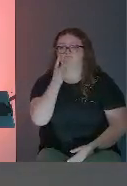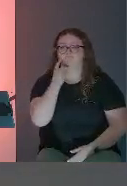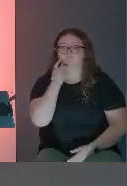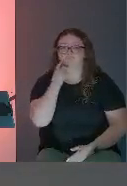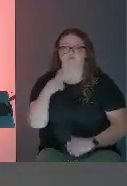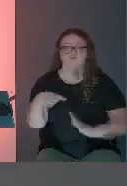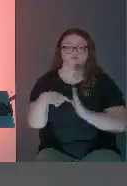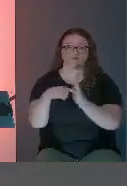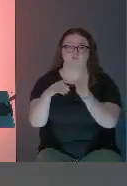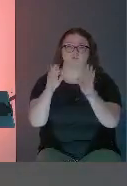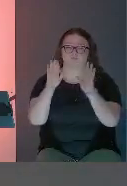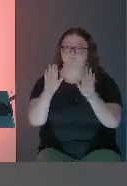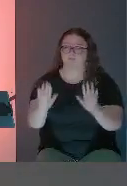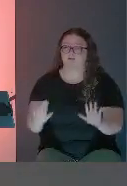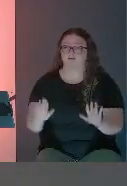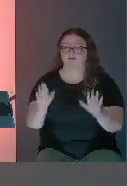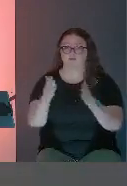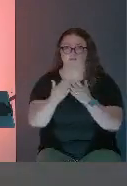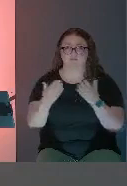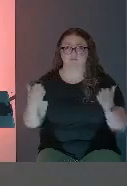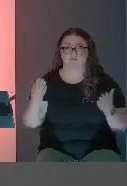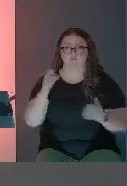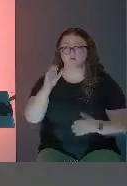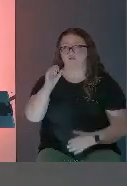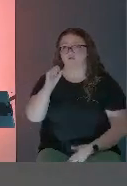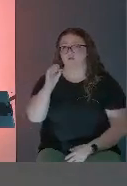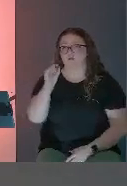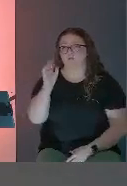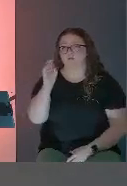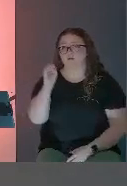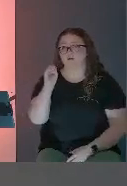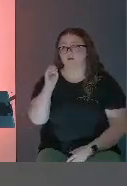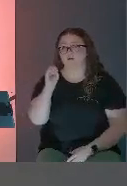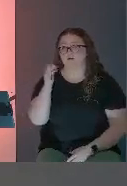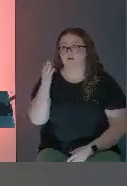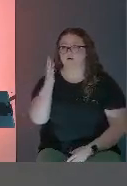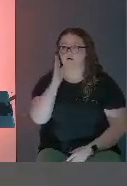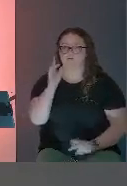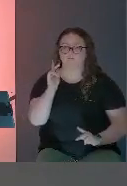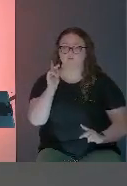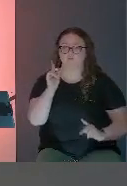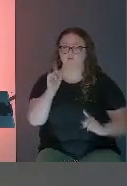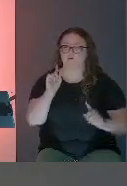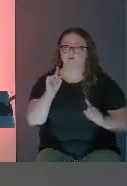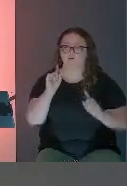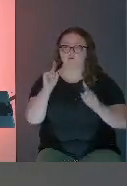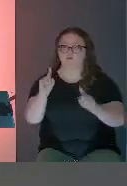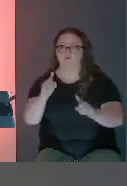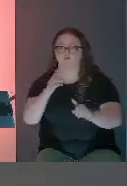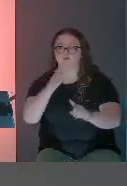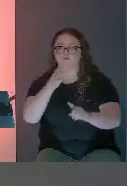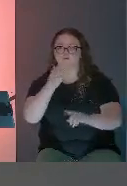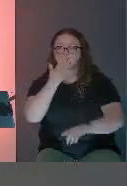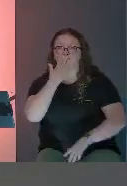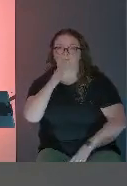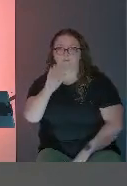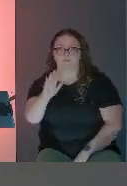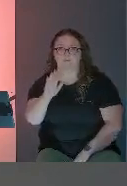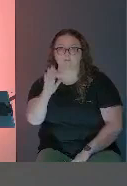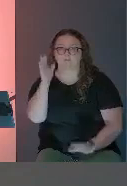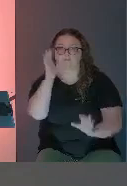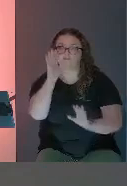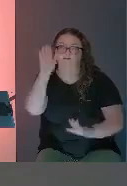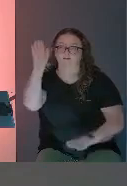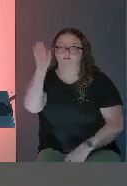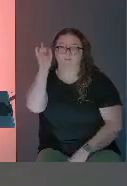incredible things to Solomon and God's people, and the entire planet was making its way to Jerusalem to seek his wisdom. In